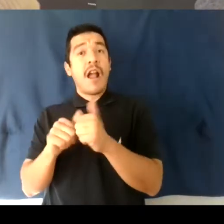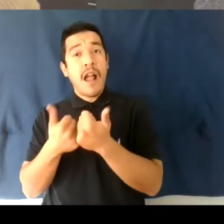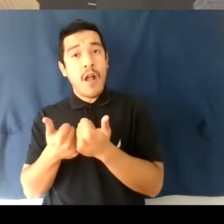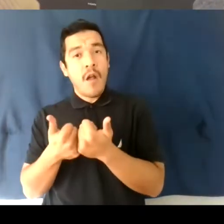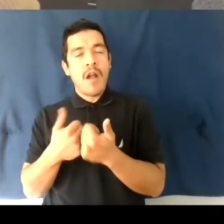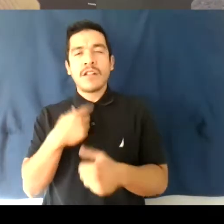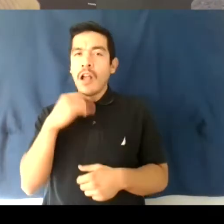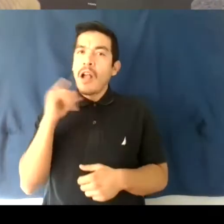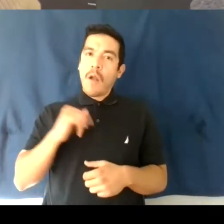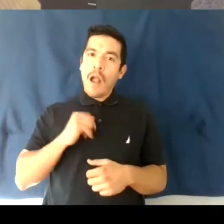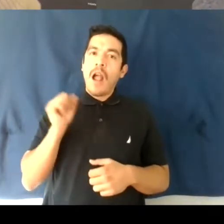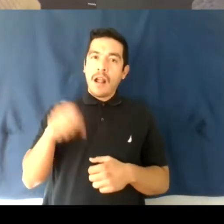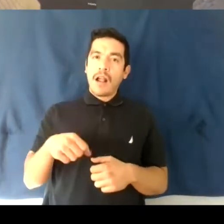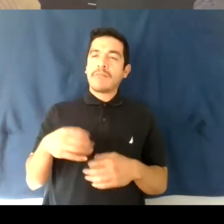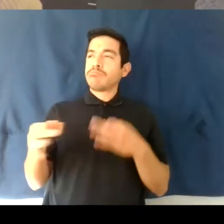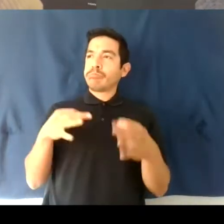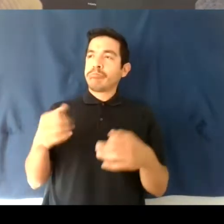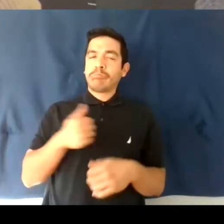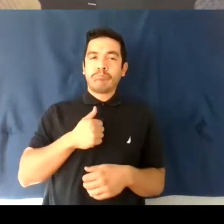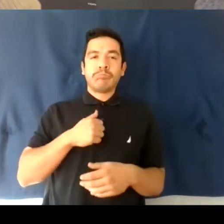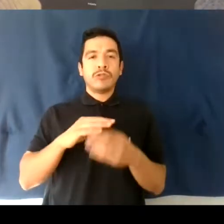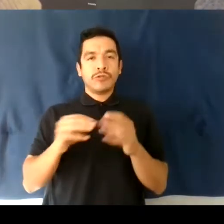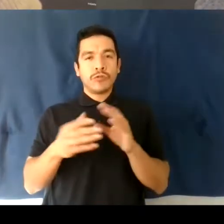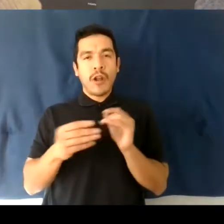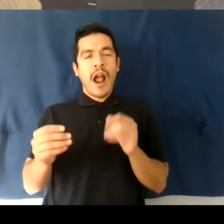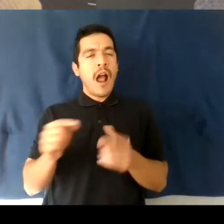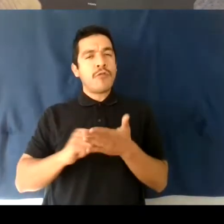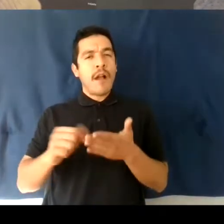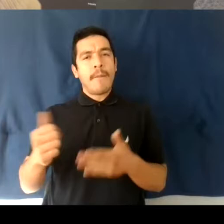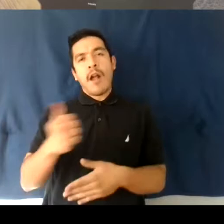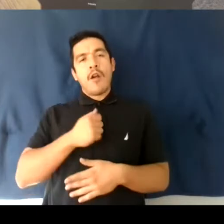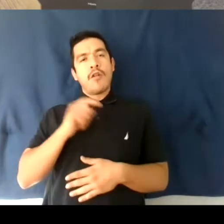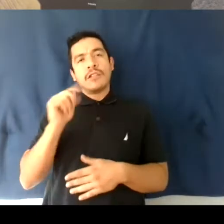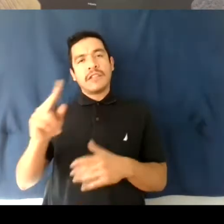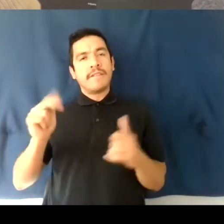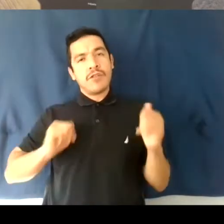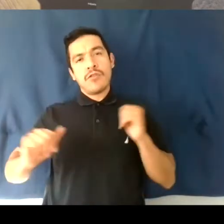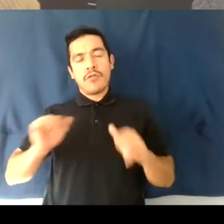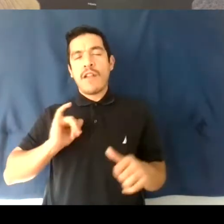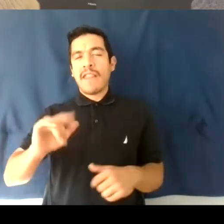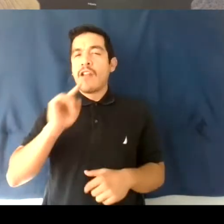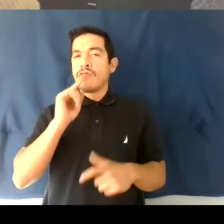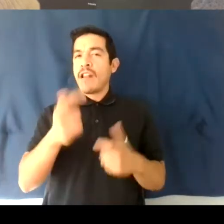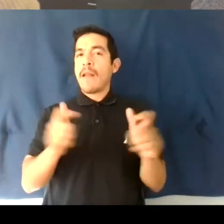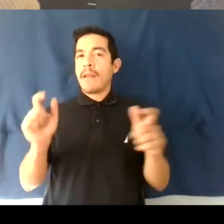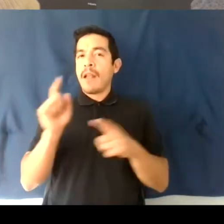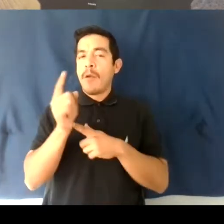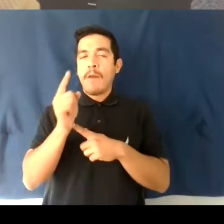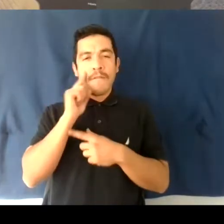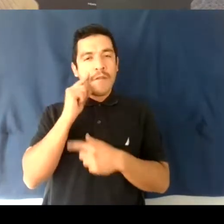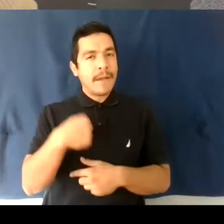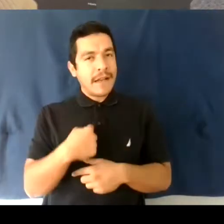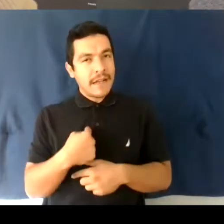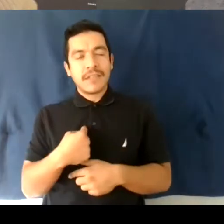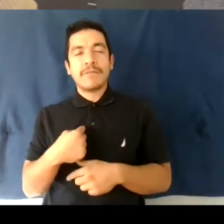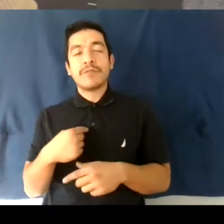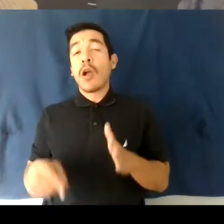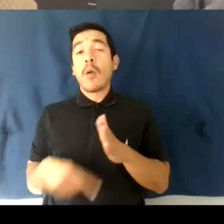can tell my own stories and write my own TV shows. That was like a really pivotal moment for me. So then once I